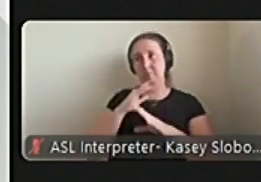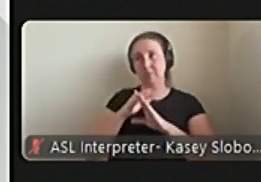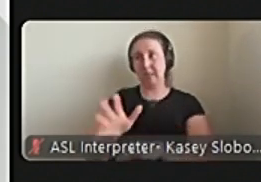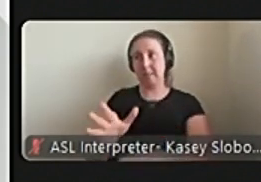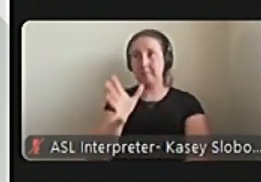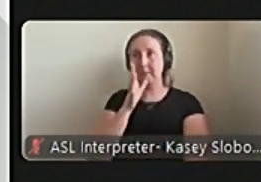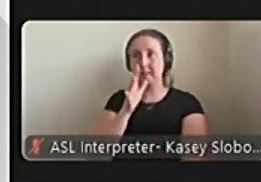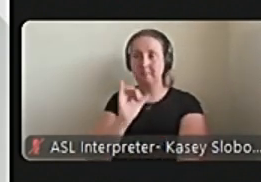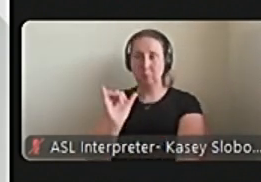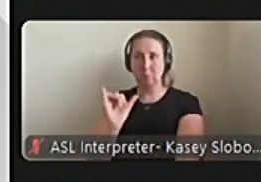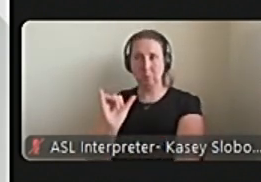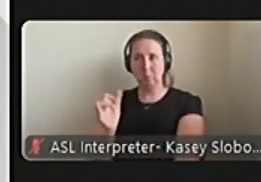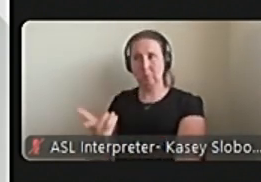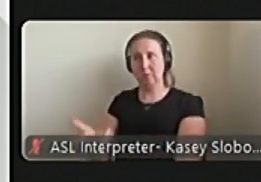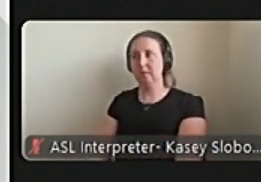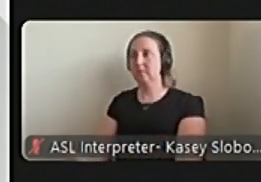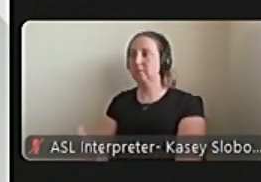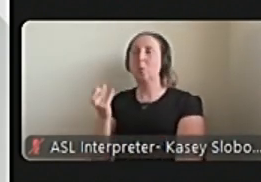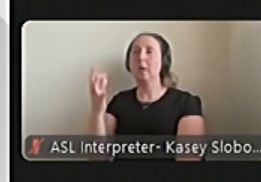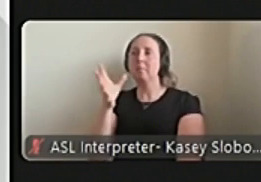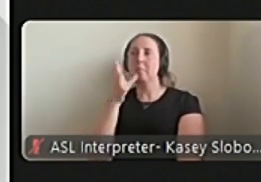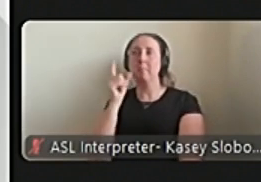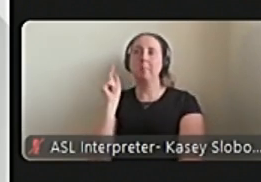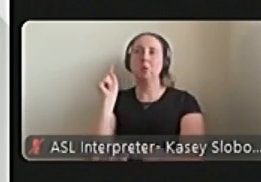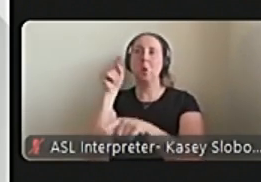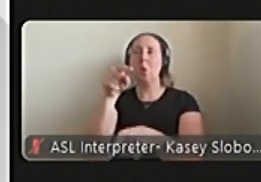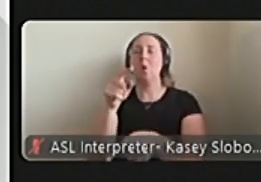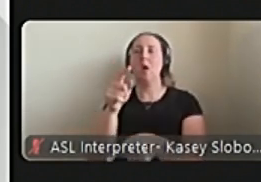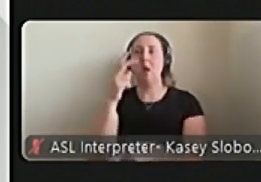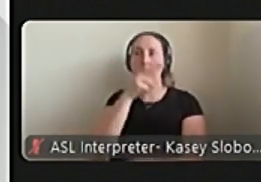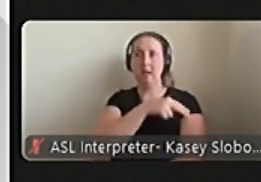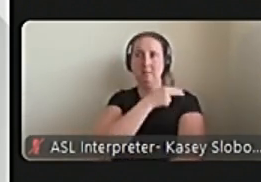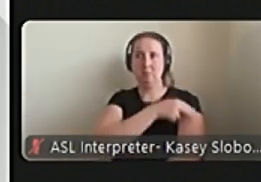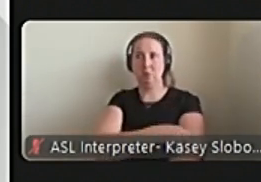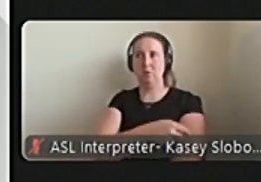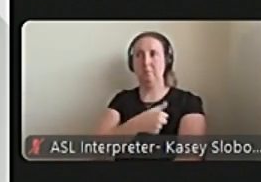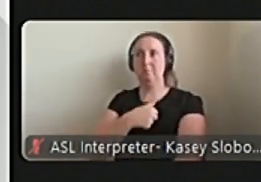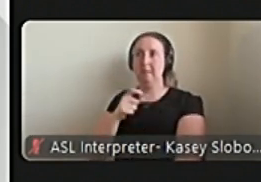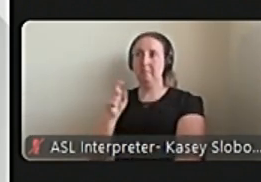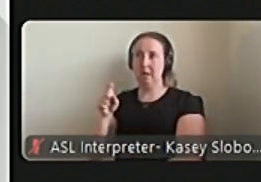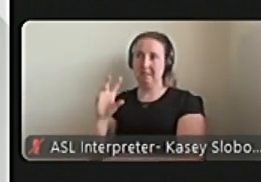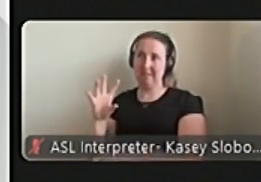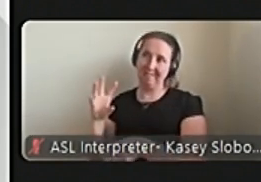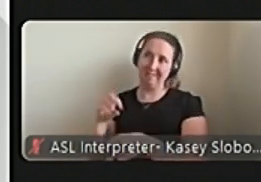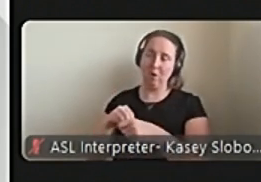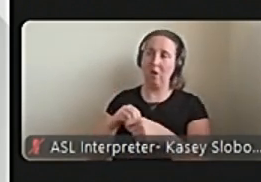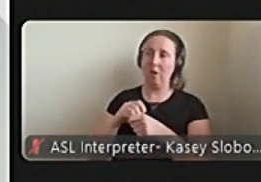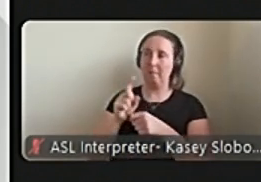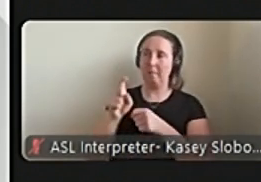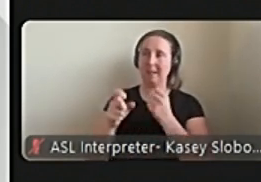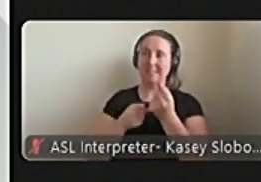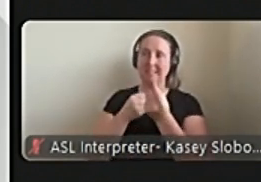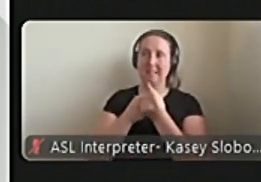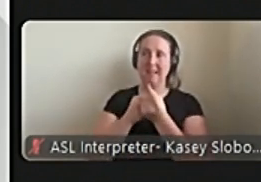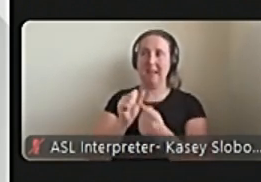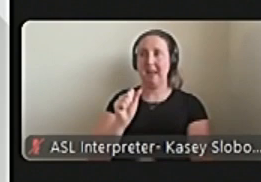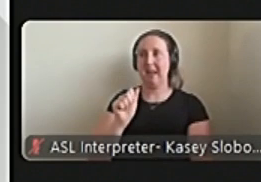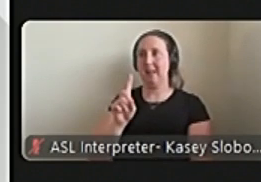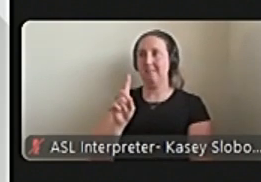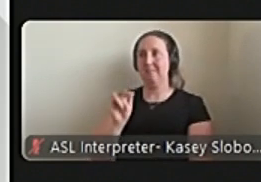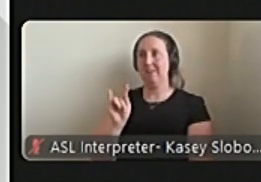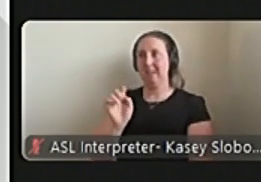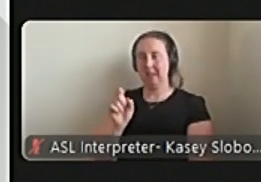Yeah. settings. Like if she goes into the hospital, I Oh. have to be involved to advocate because I Yeah. can't tell you the And things that that's-